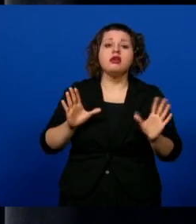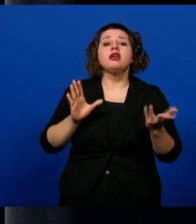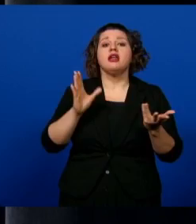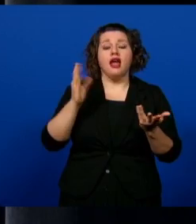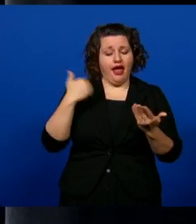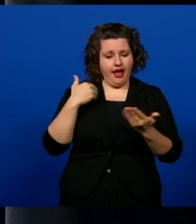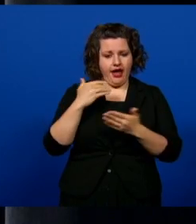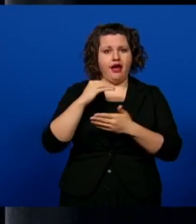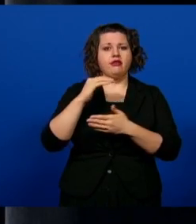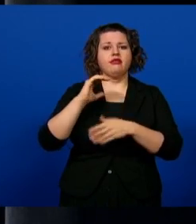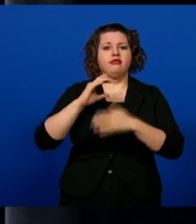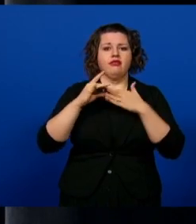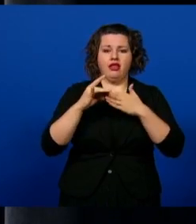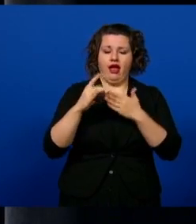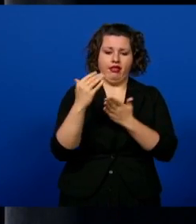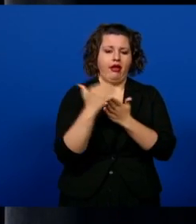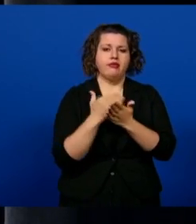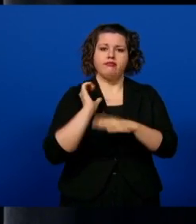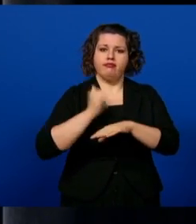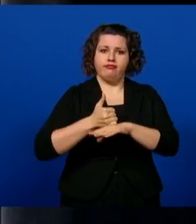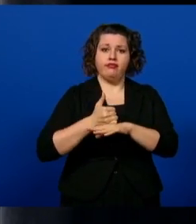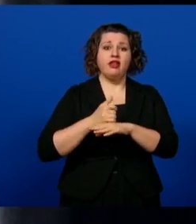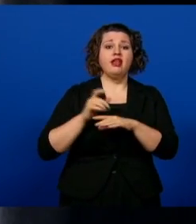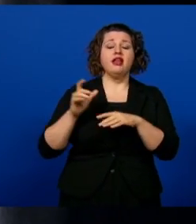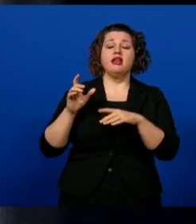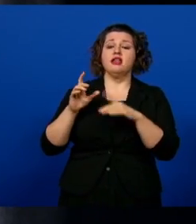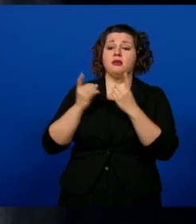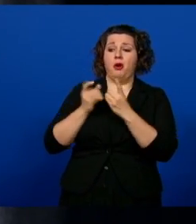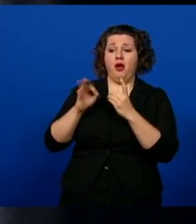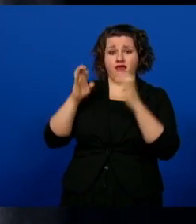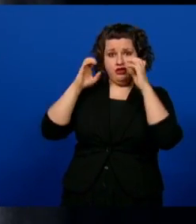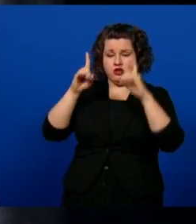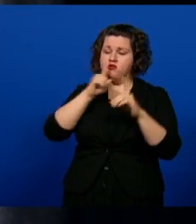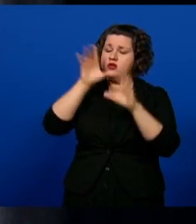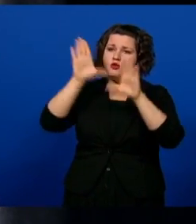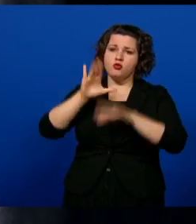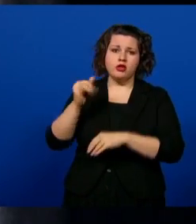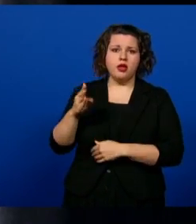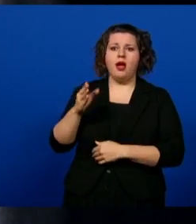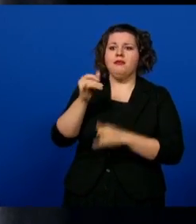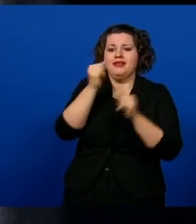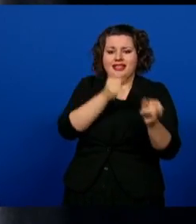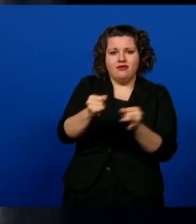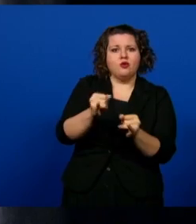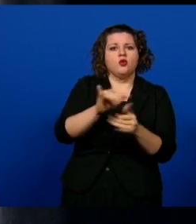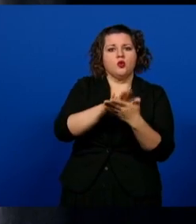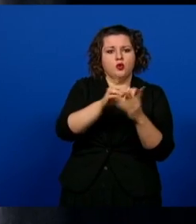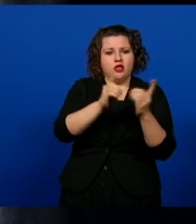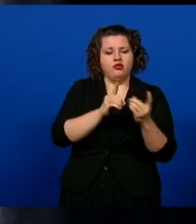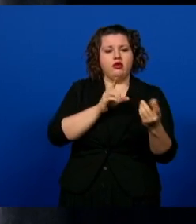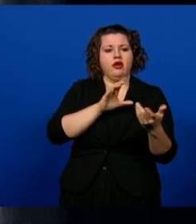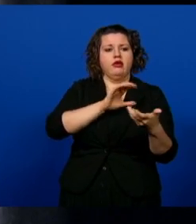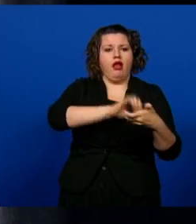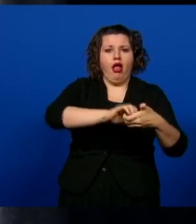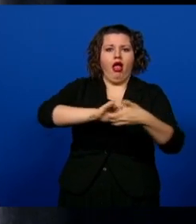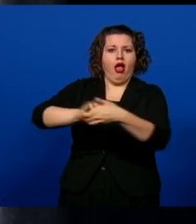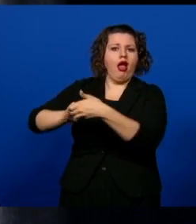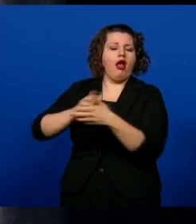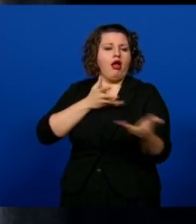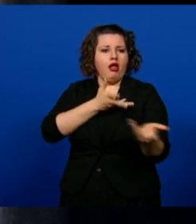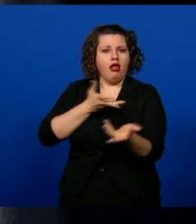in place. The Department of Education has done a phenomenal job of working with individual school districts. We had a great